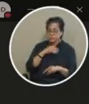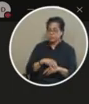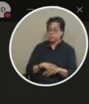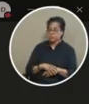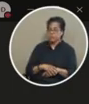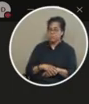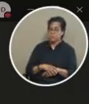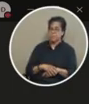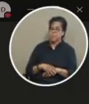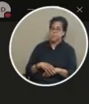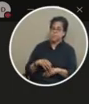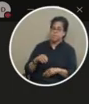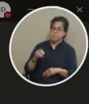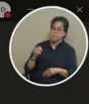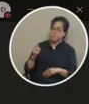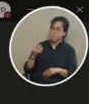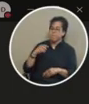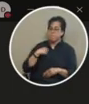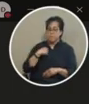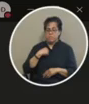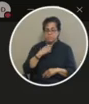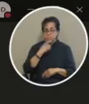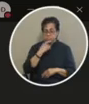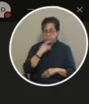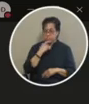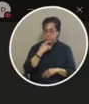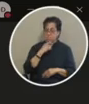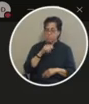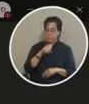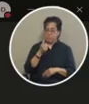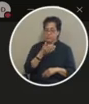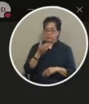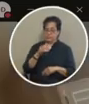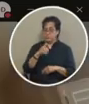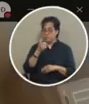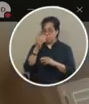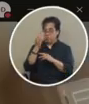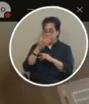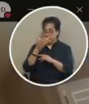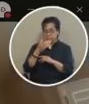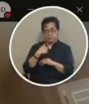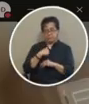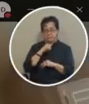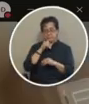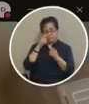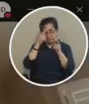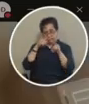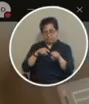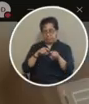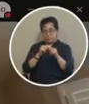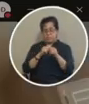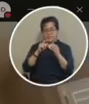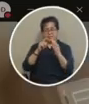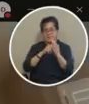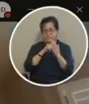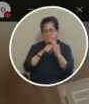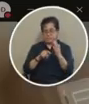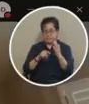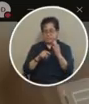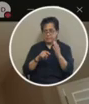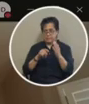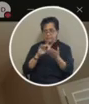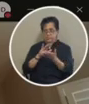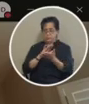Okay. I would say, in addition to other things on the presentation, I'm not in agreement with canceling the